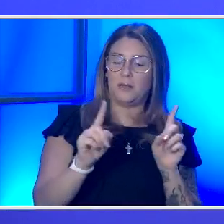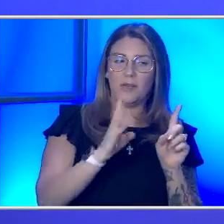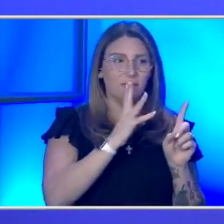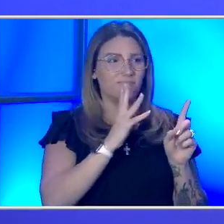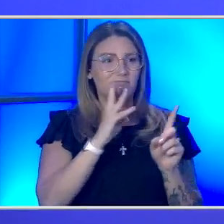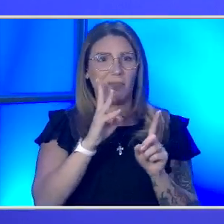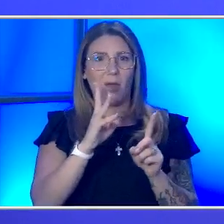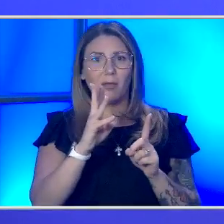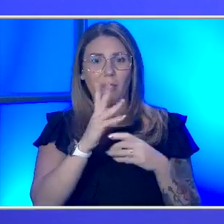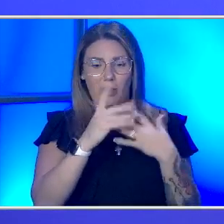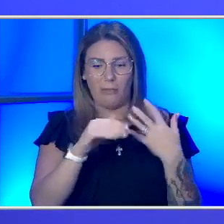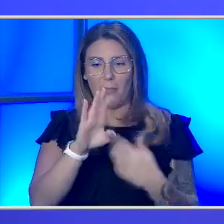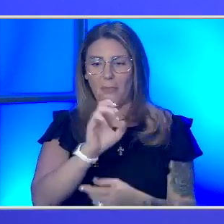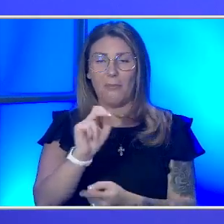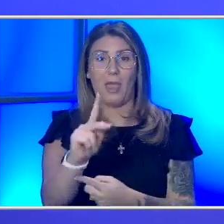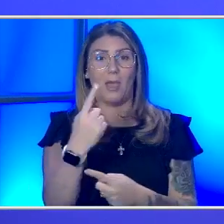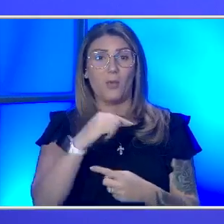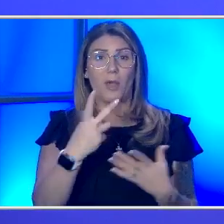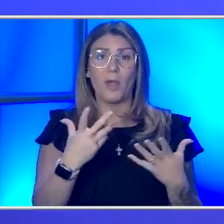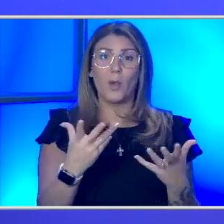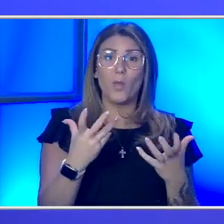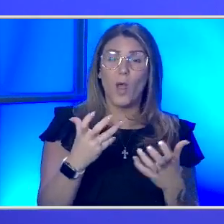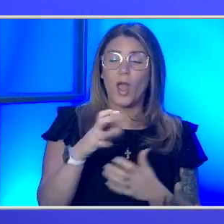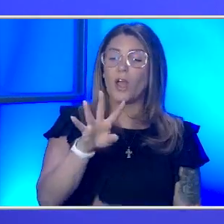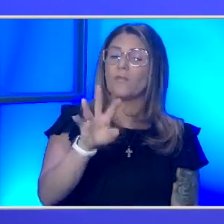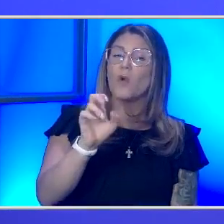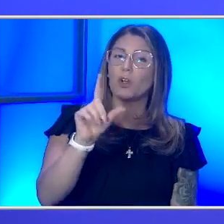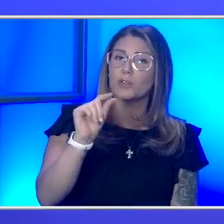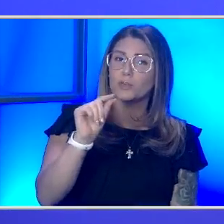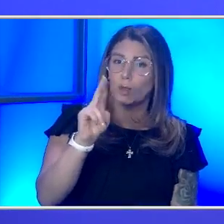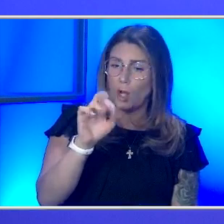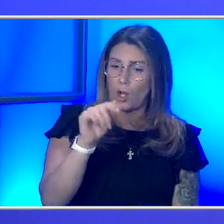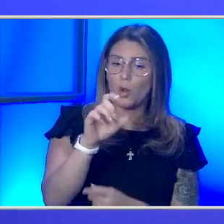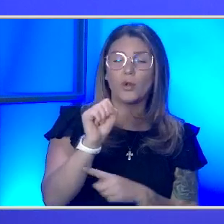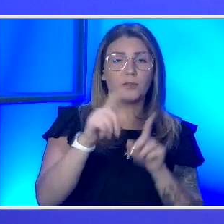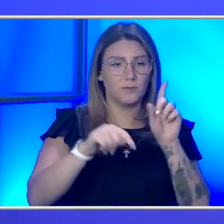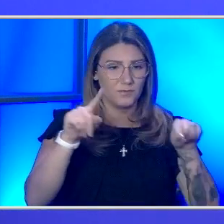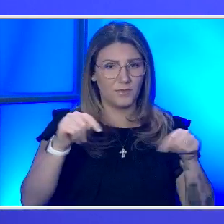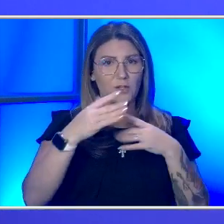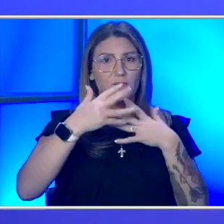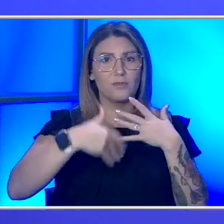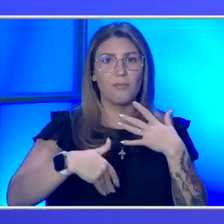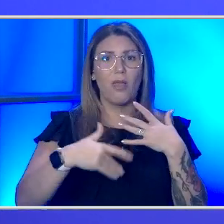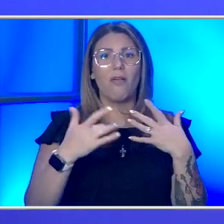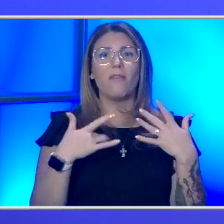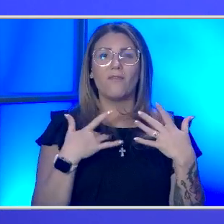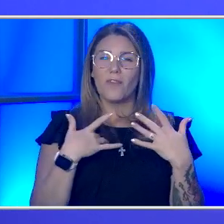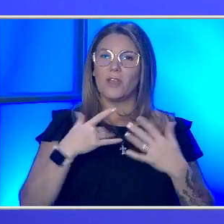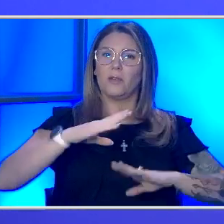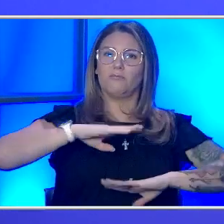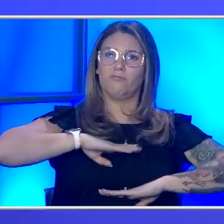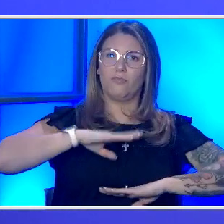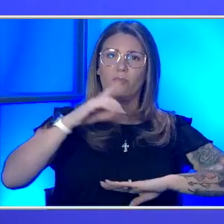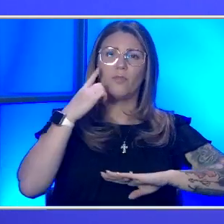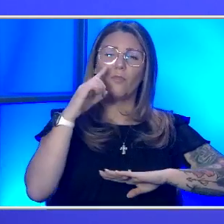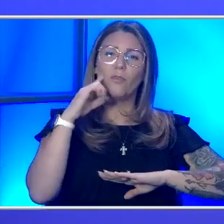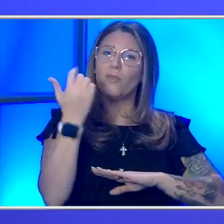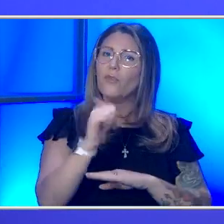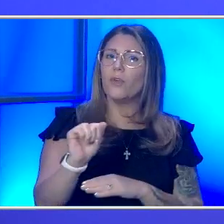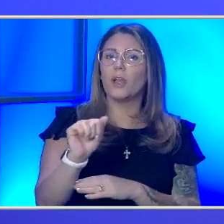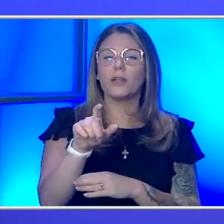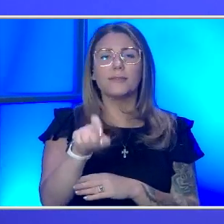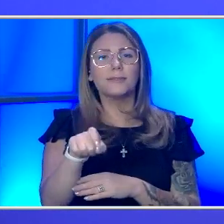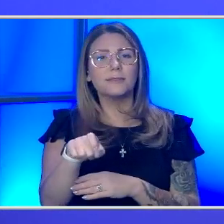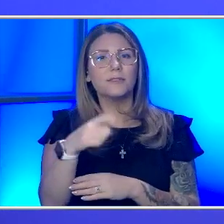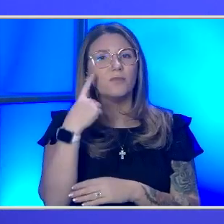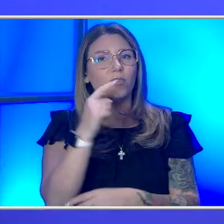have 420 units of our various blood products to feel like we're at par and stocked for any need and patient need